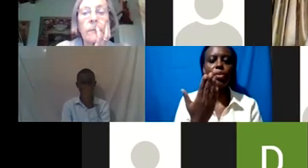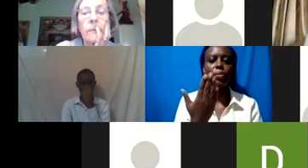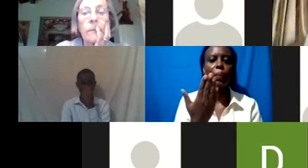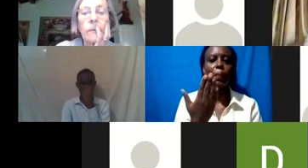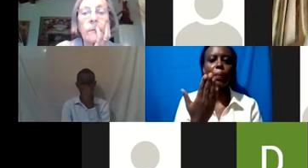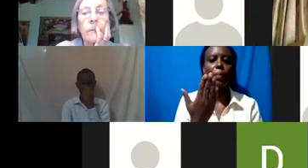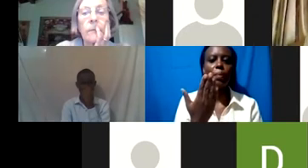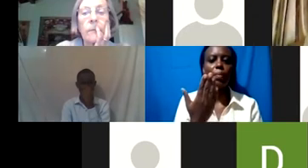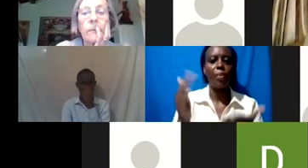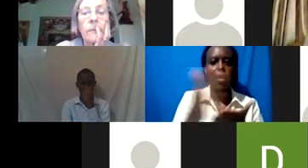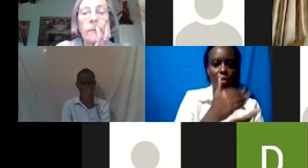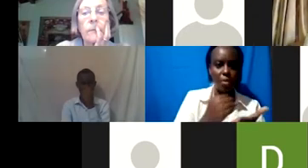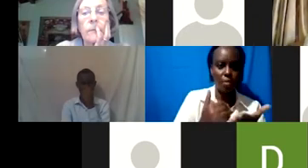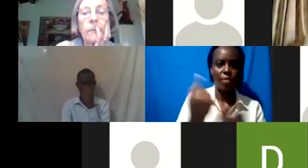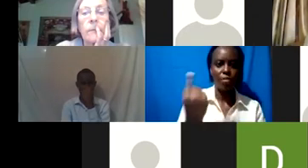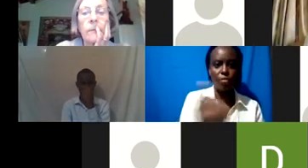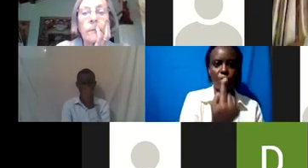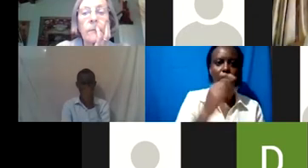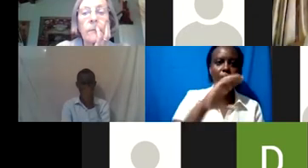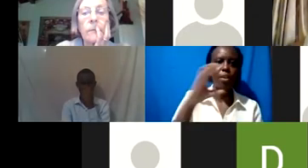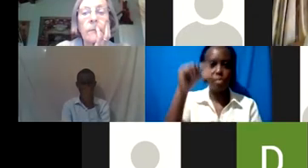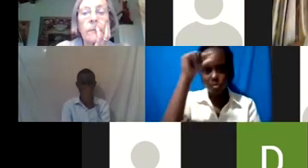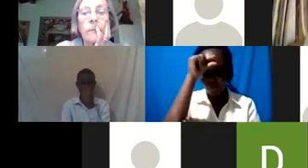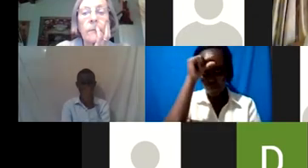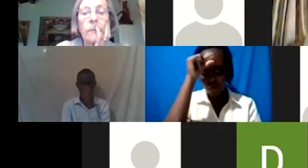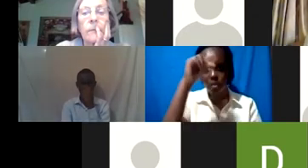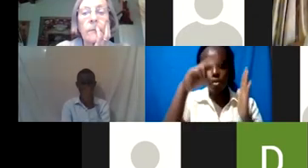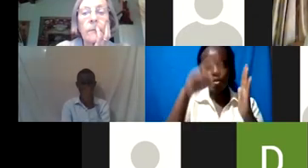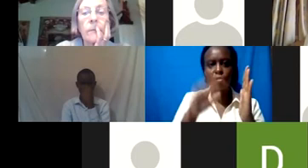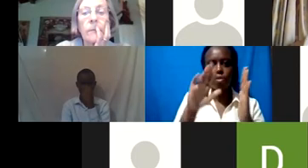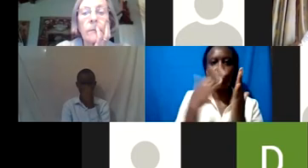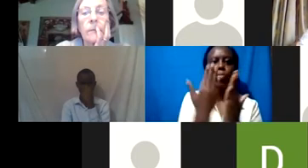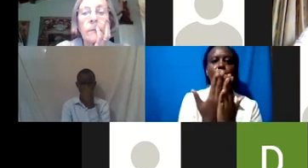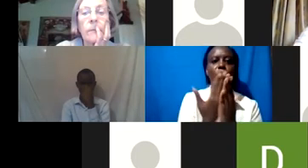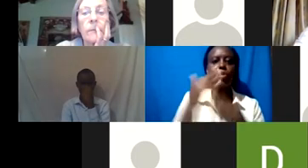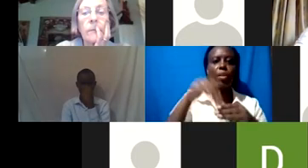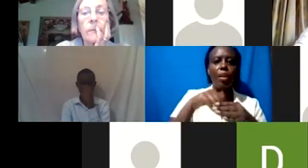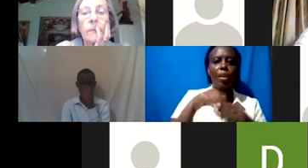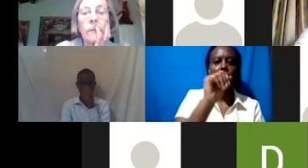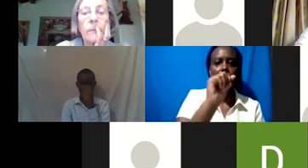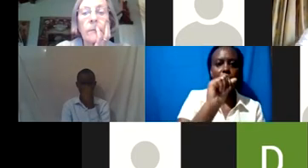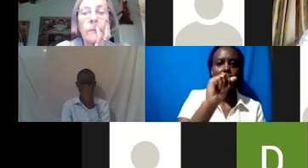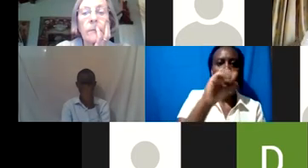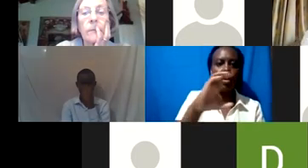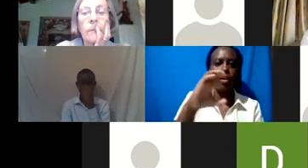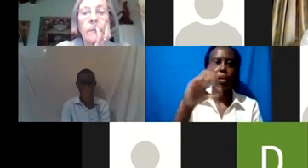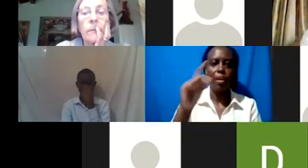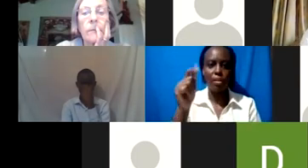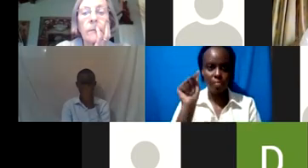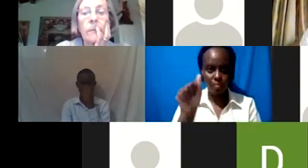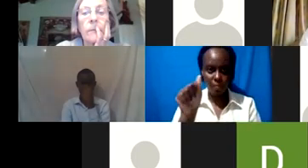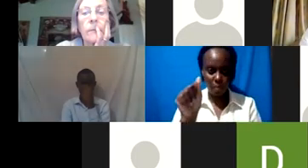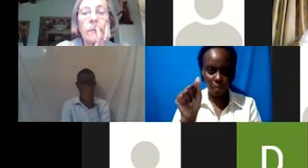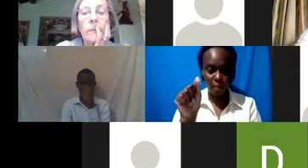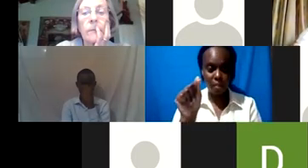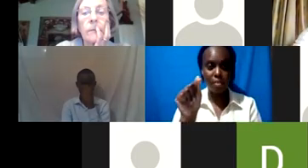a revenue fund for each county. If you look at this one that is being proposed in an act, is supposed to be